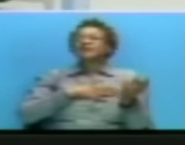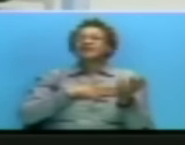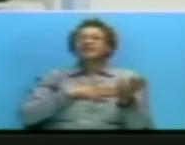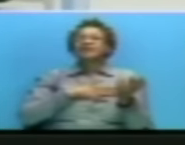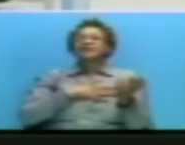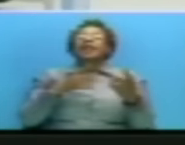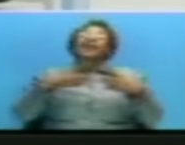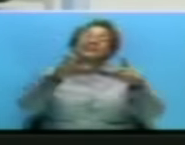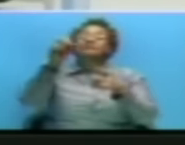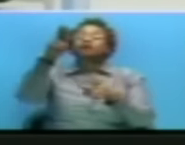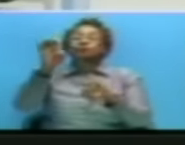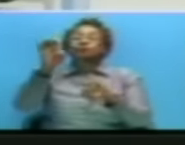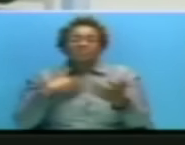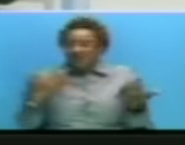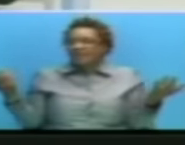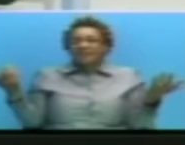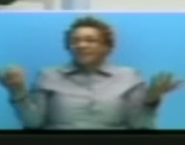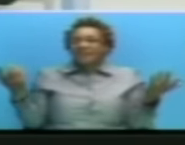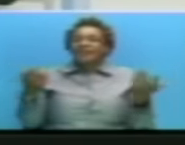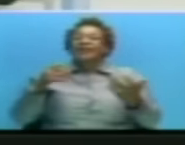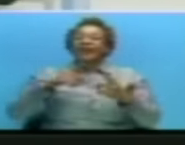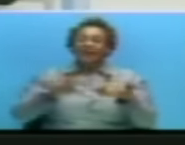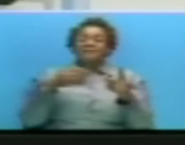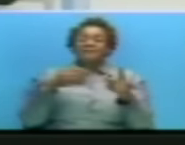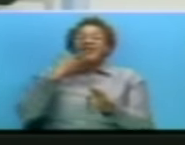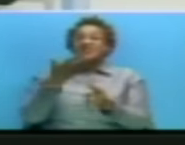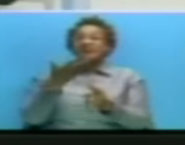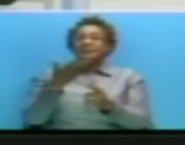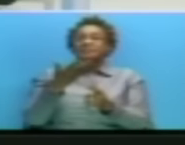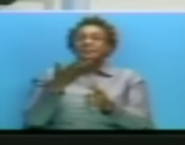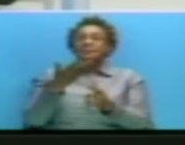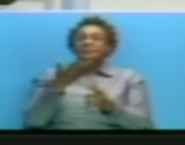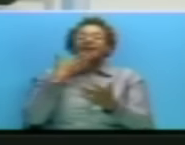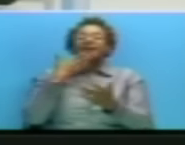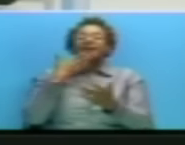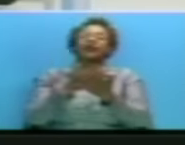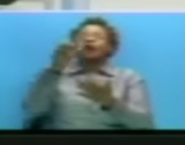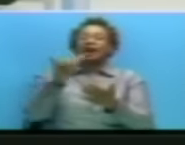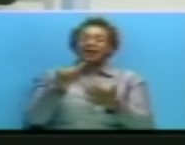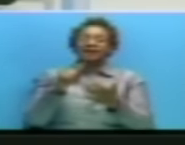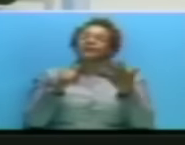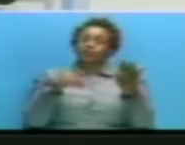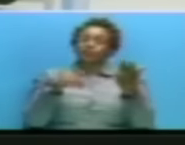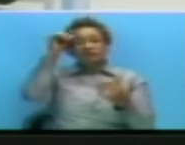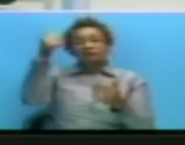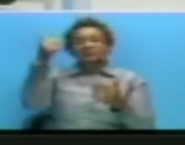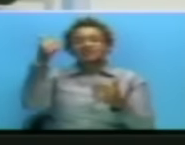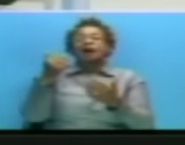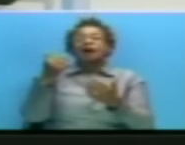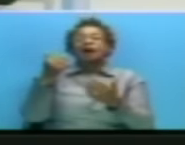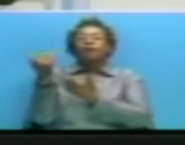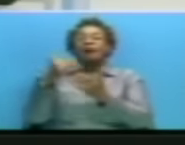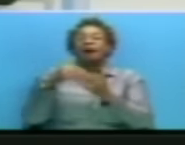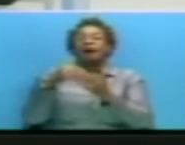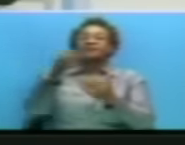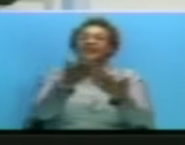Me? Because let me answer. My no. Let me answer. Yes. Let me answer. Thank you, Larry, for being so by. And I hope after